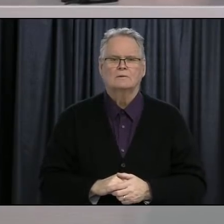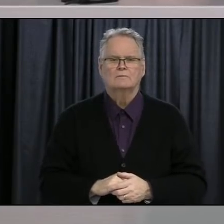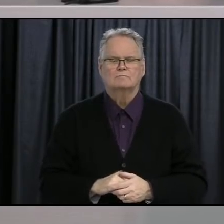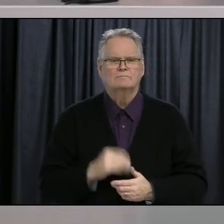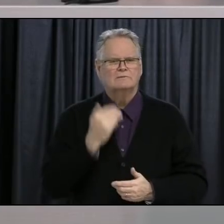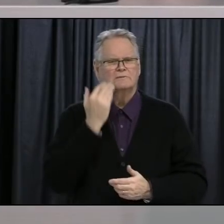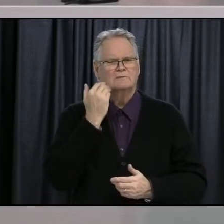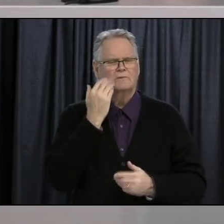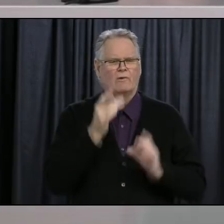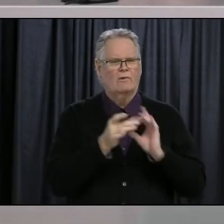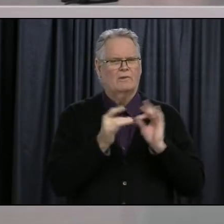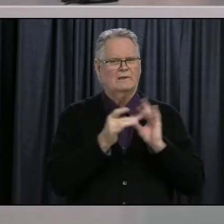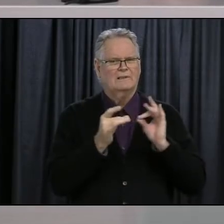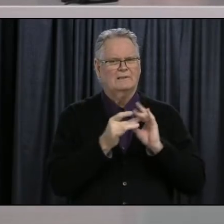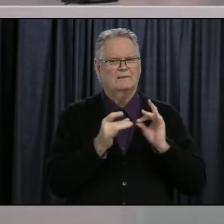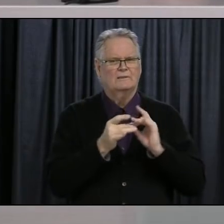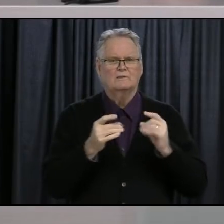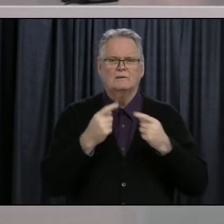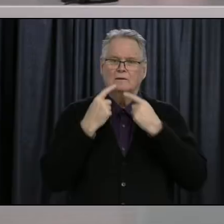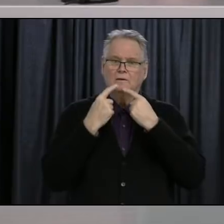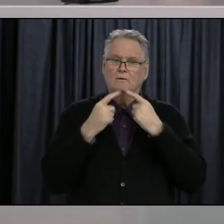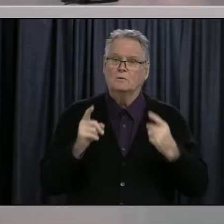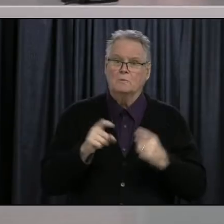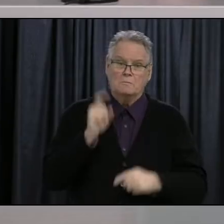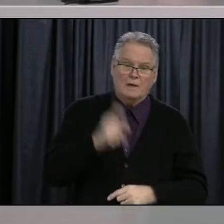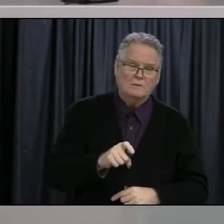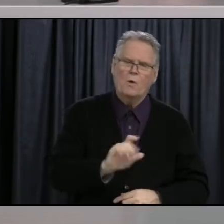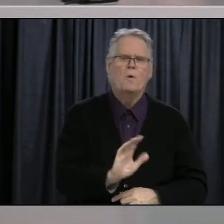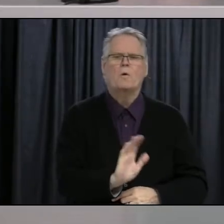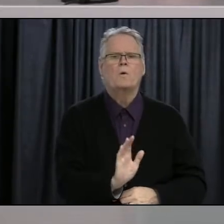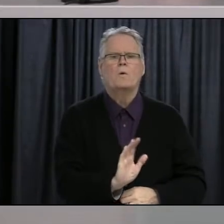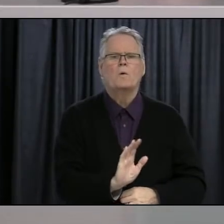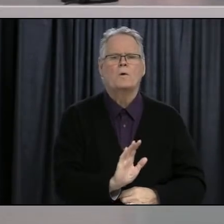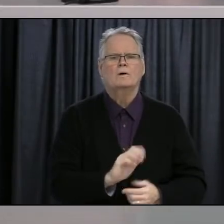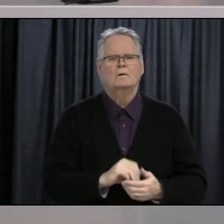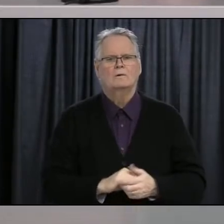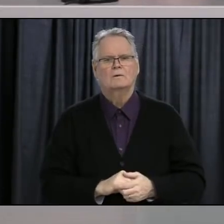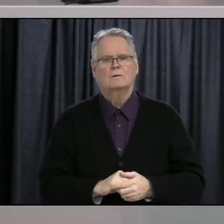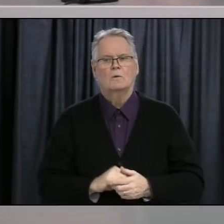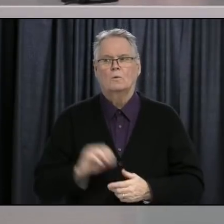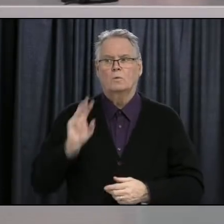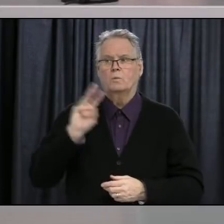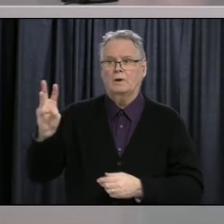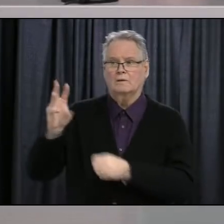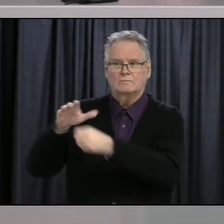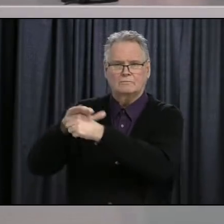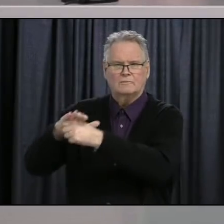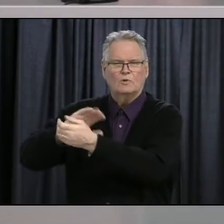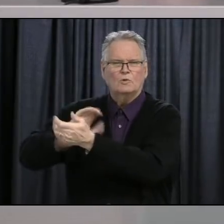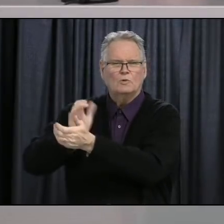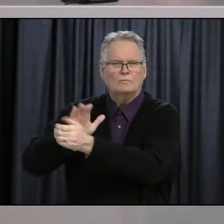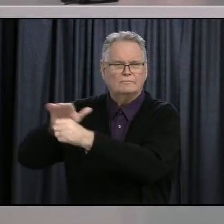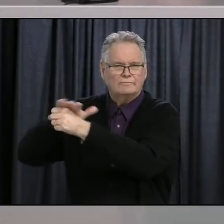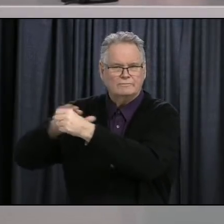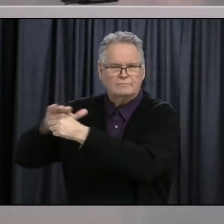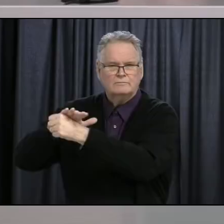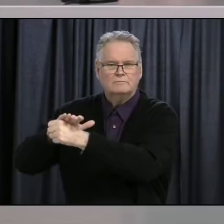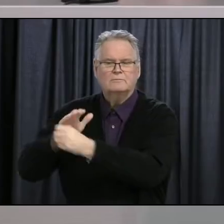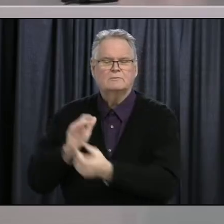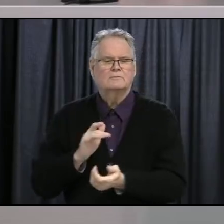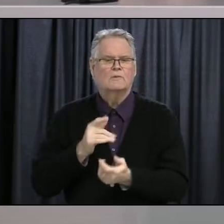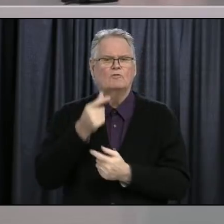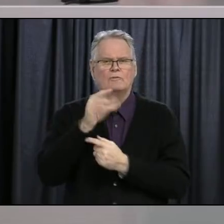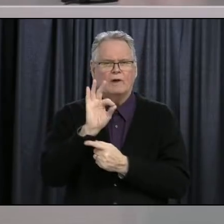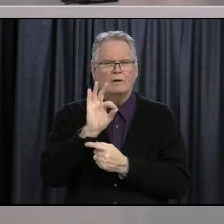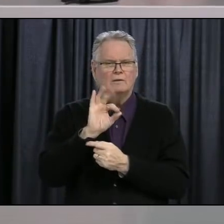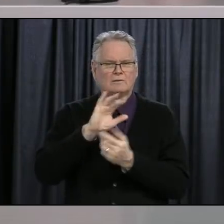travel. We've heard from many people on the West Coast and in Central about the amount of travel they saw this weekend. Mr. Heggie alluding to it as well. A lot